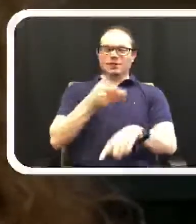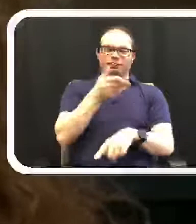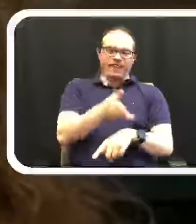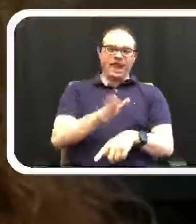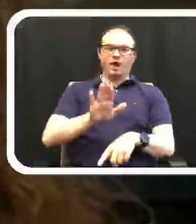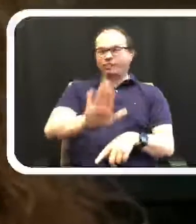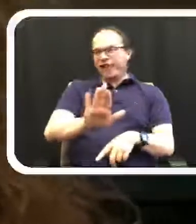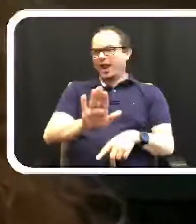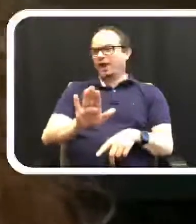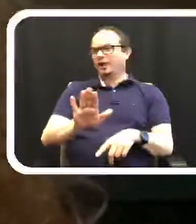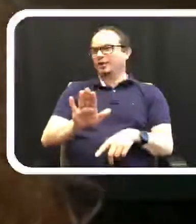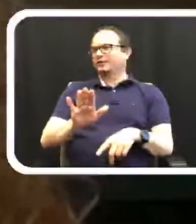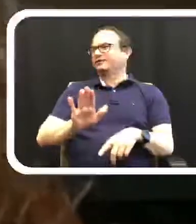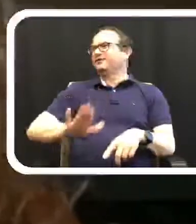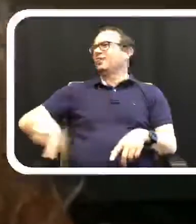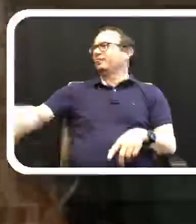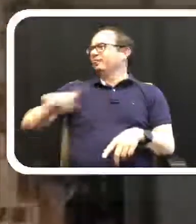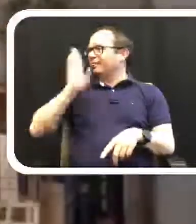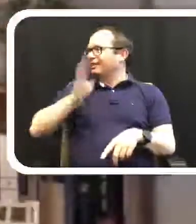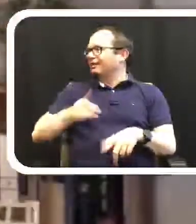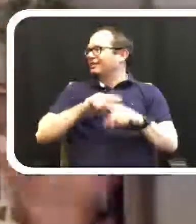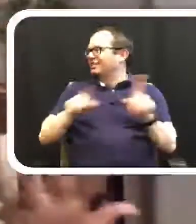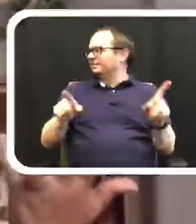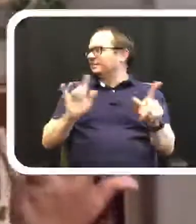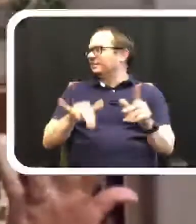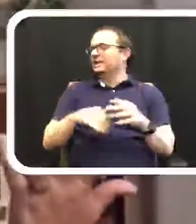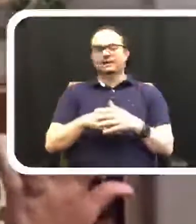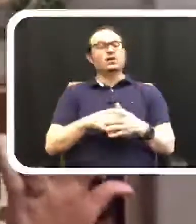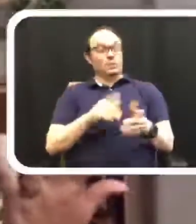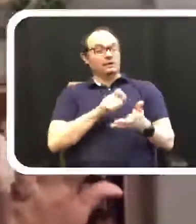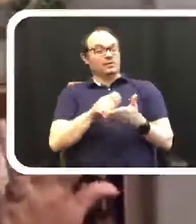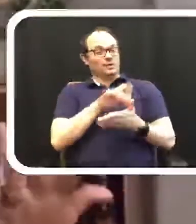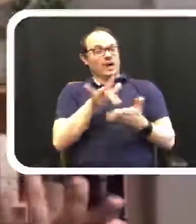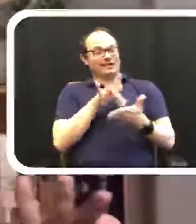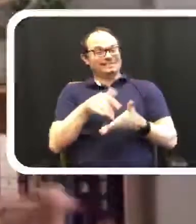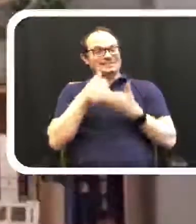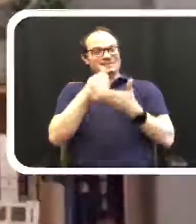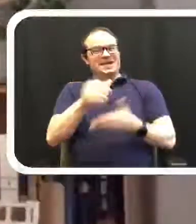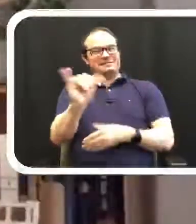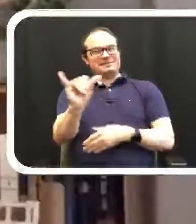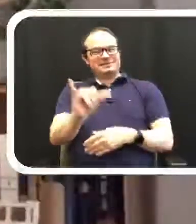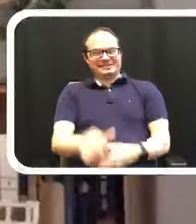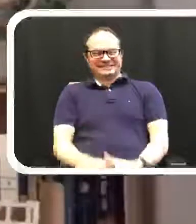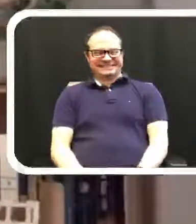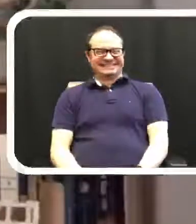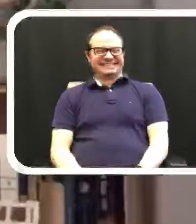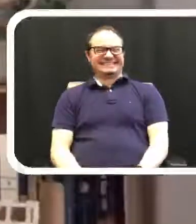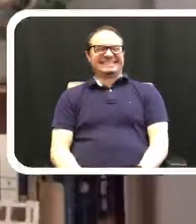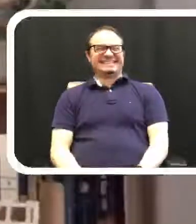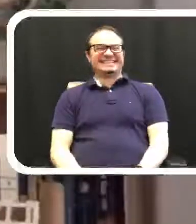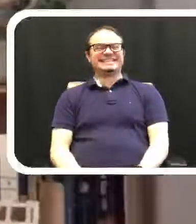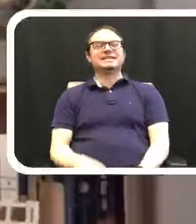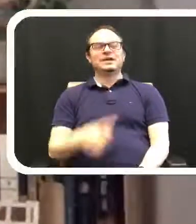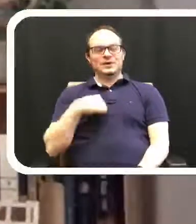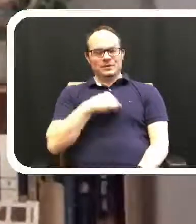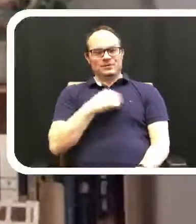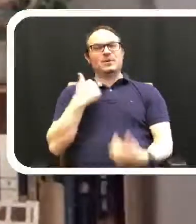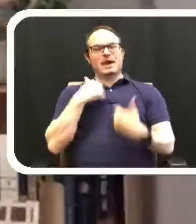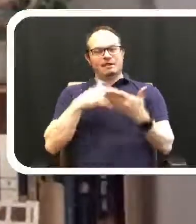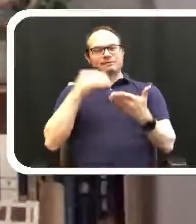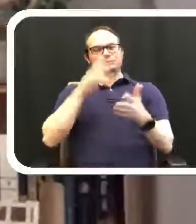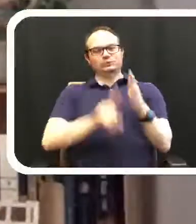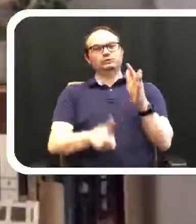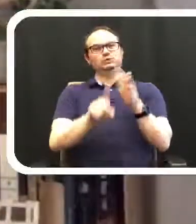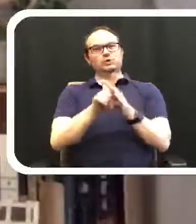those things. Absolutely. And if you're a student, that's what the Writing Center is for. That's right. I mean, we have students who come in